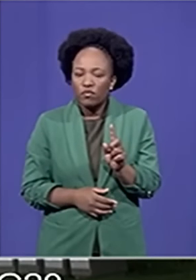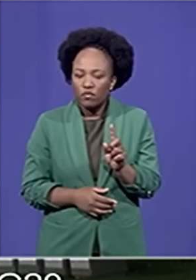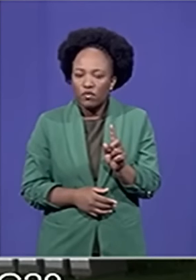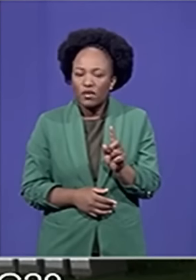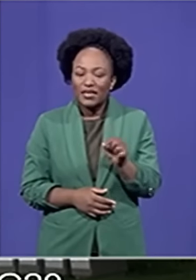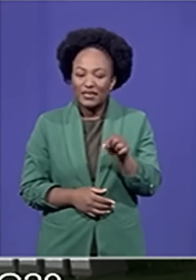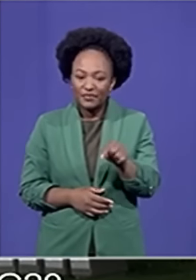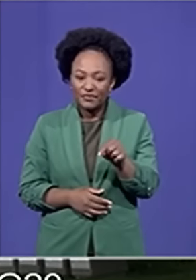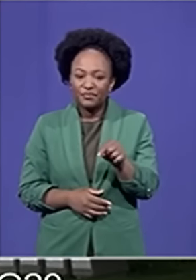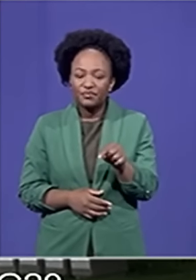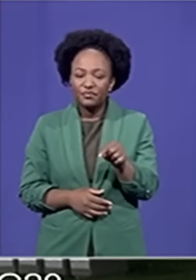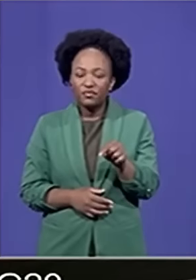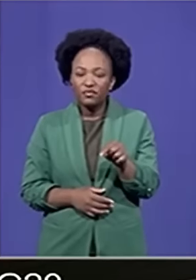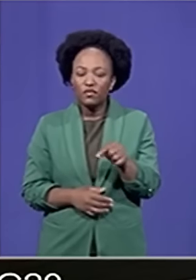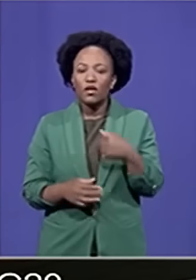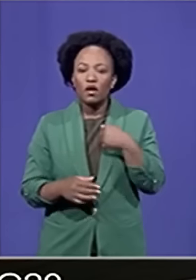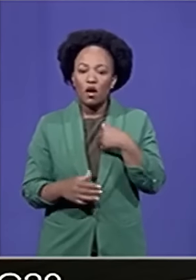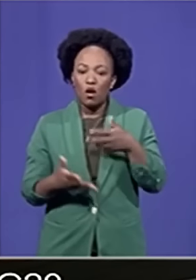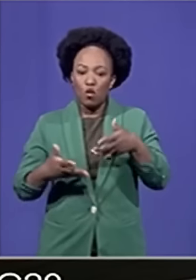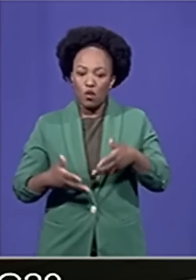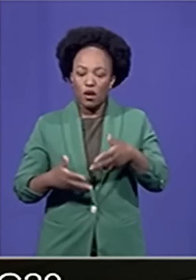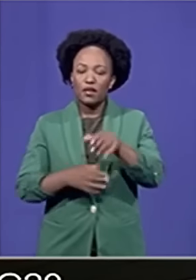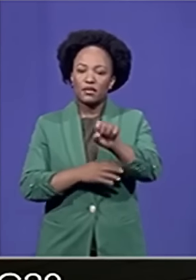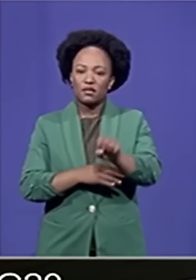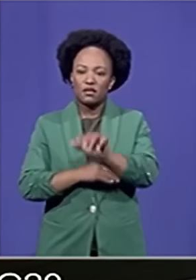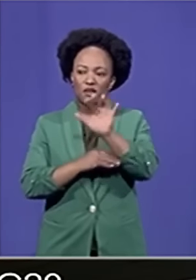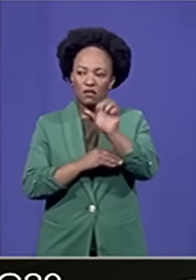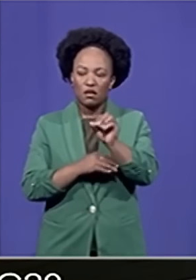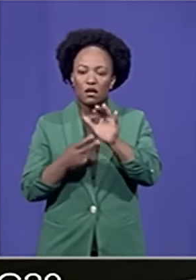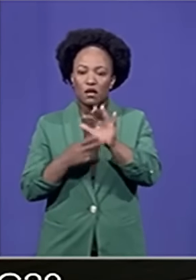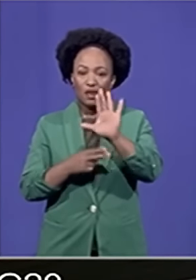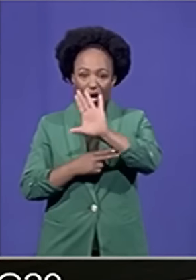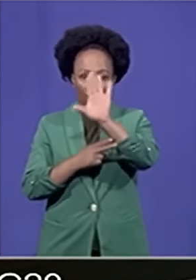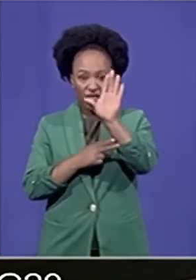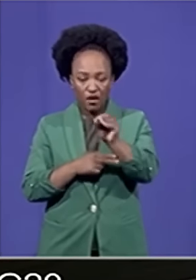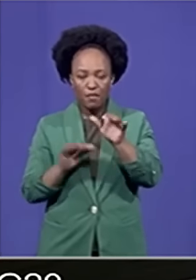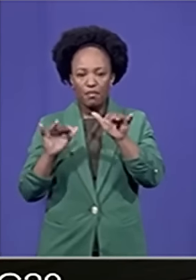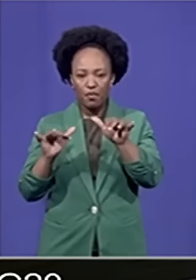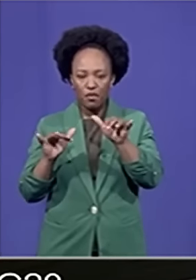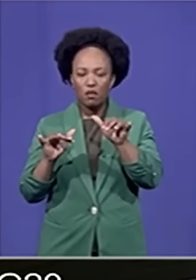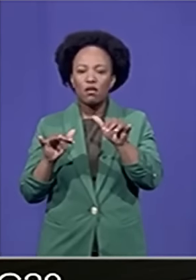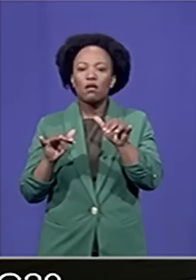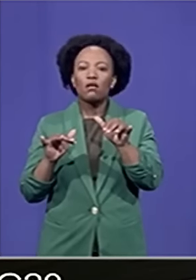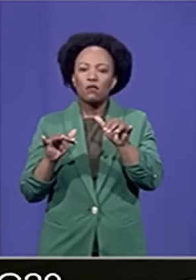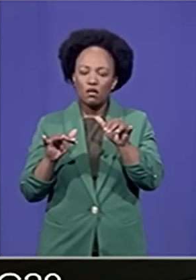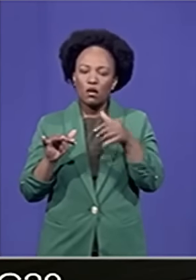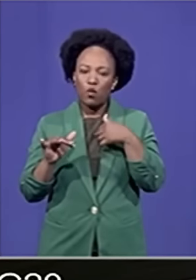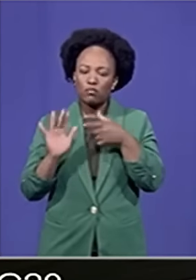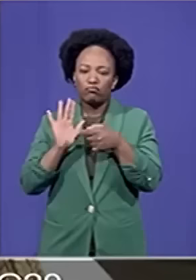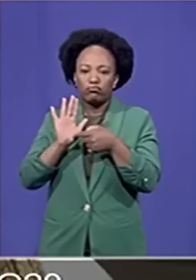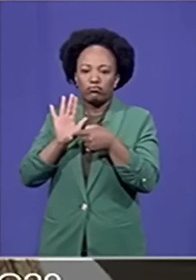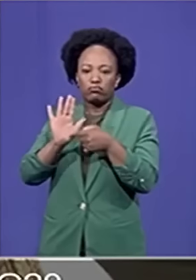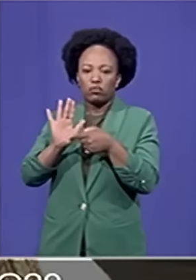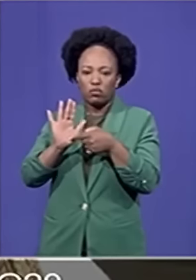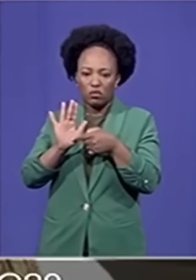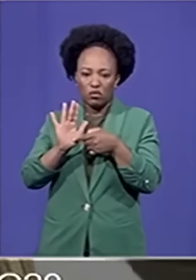hopole hore rona re le ma-Afrika, rona re le Afrika Borwa ke menyetlo ya rona re bontshe hore re